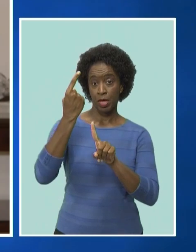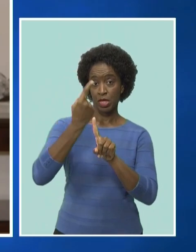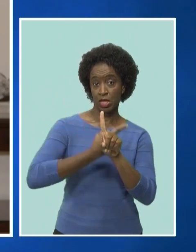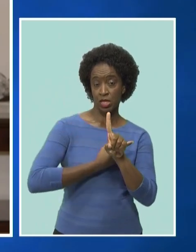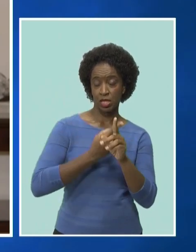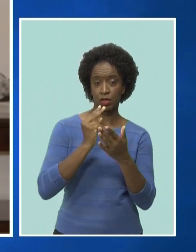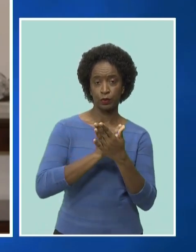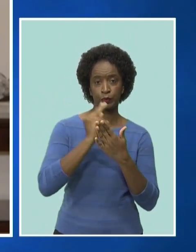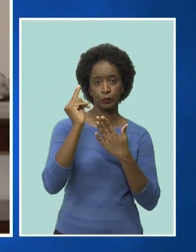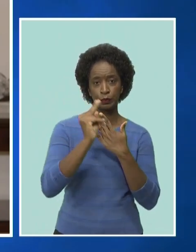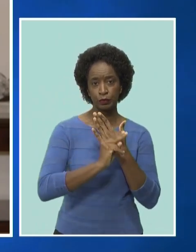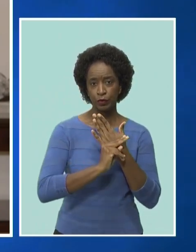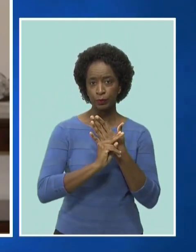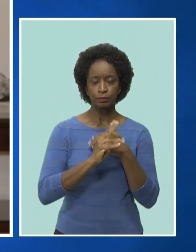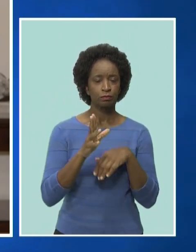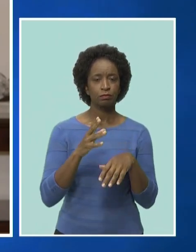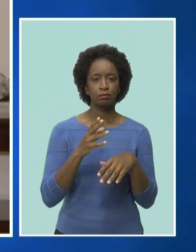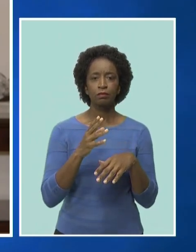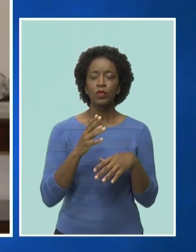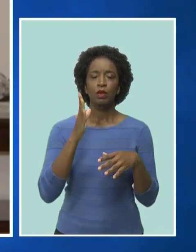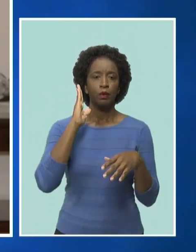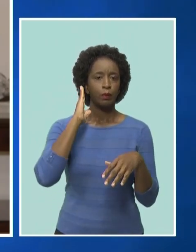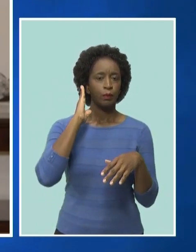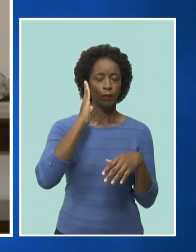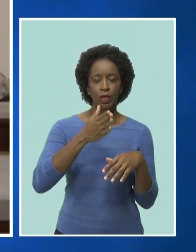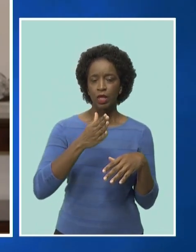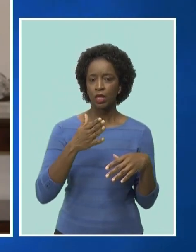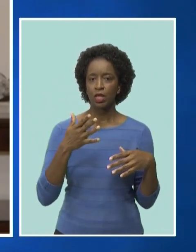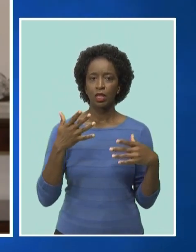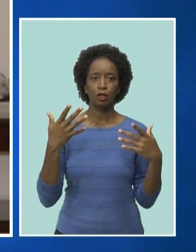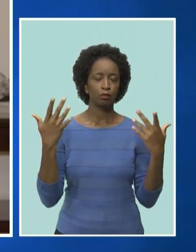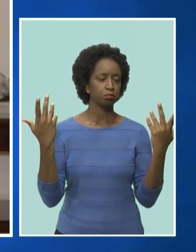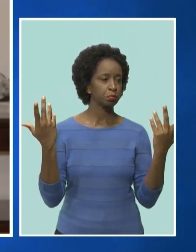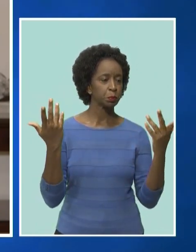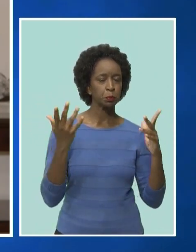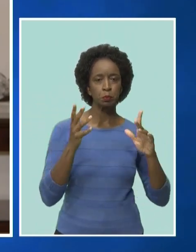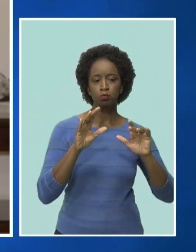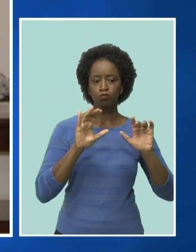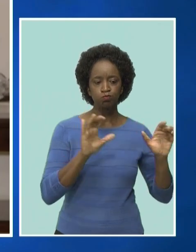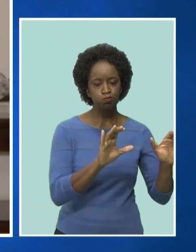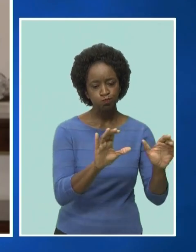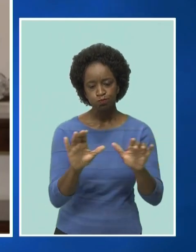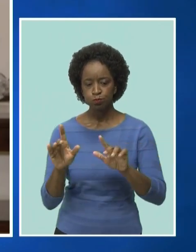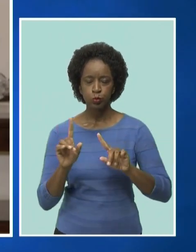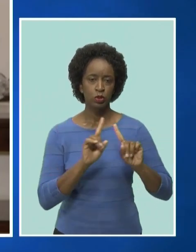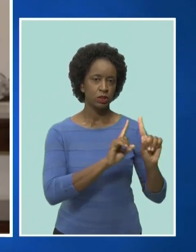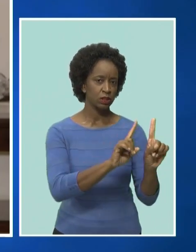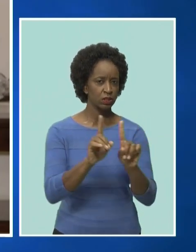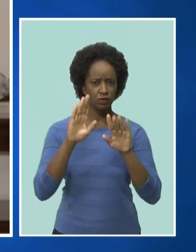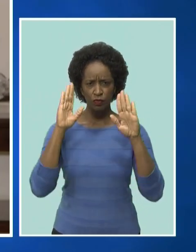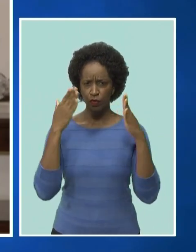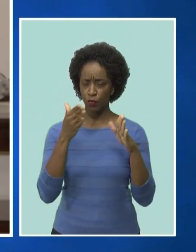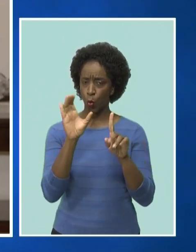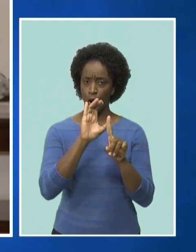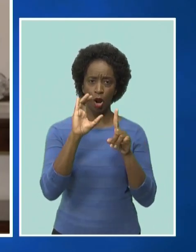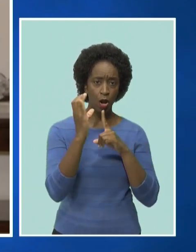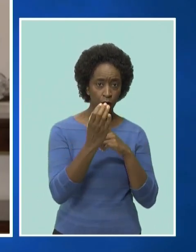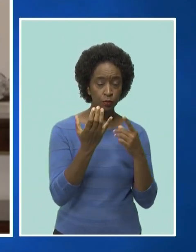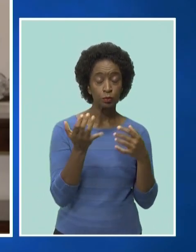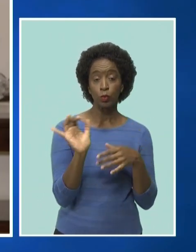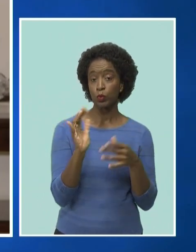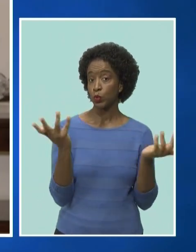comprising sporting activities, cultural and heritage-inspired activities, including the lighting ceremony which takes place this